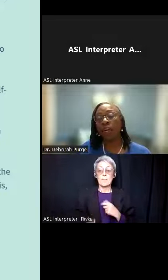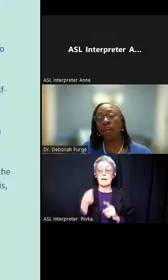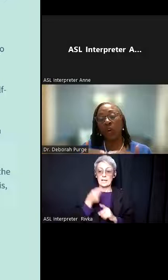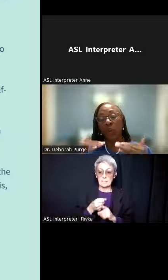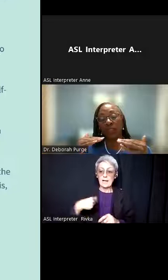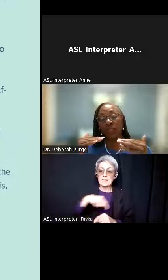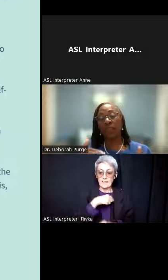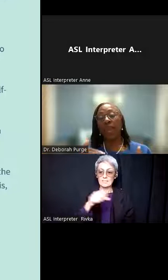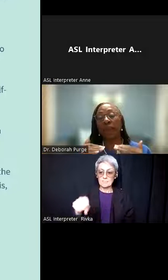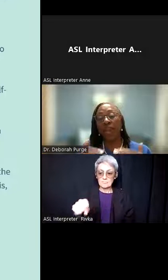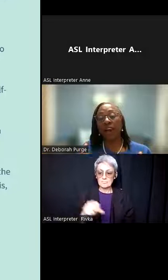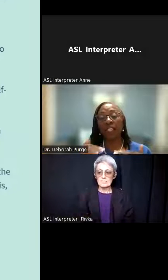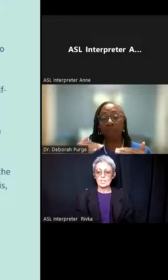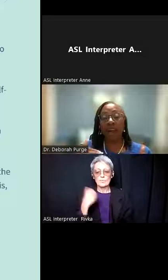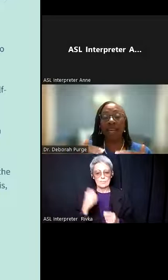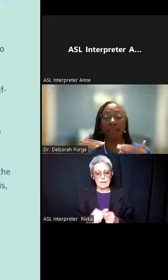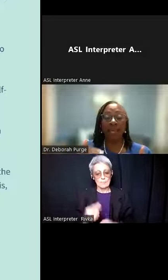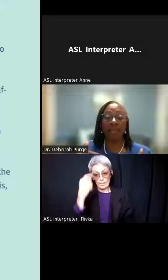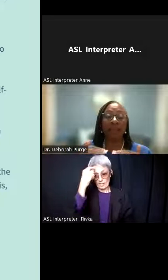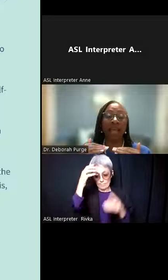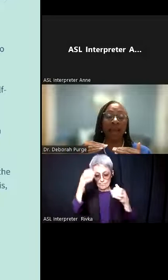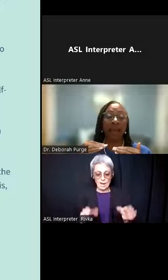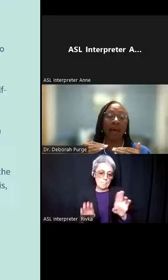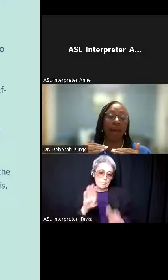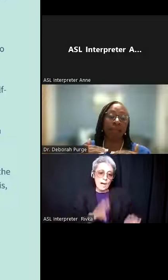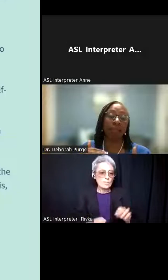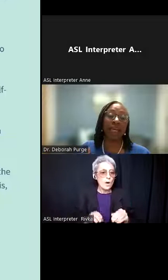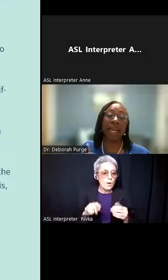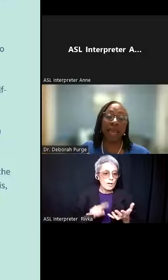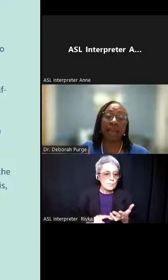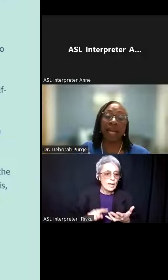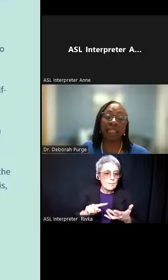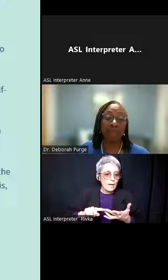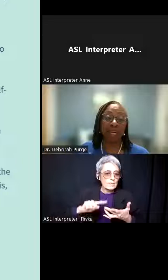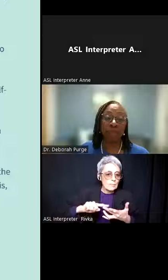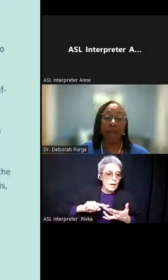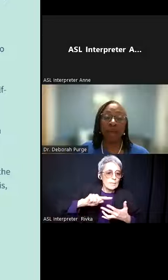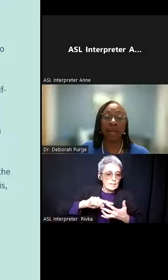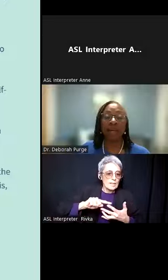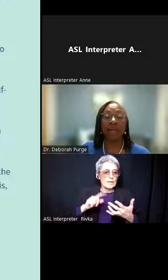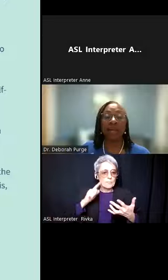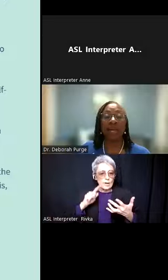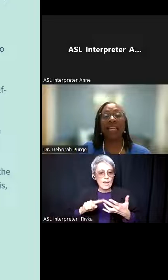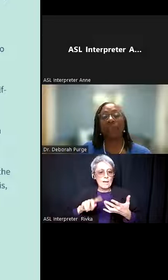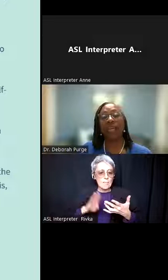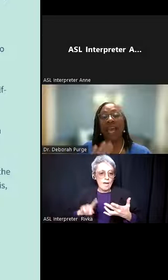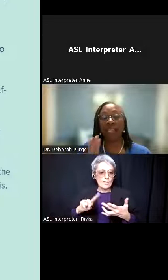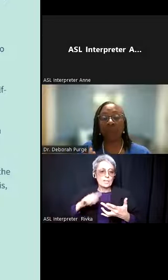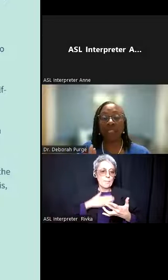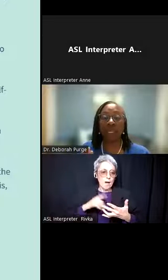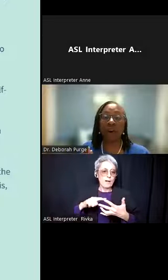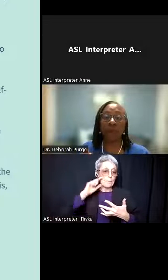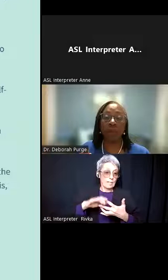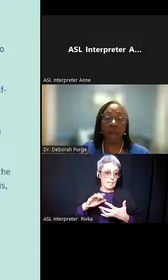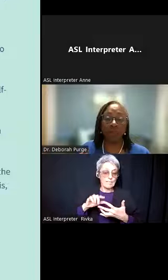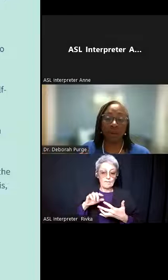remember, with the brain, biology, body, beliefs being impacted by trauma, it's being